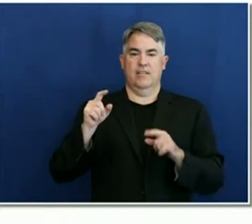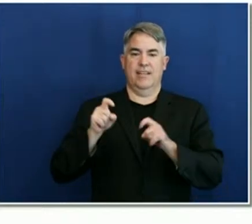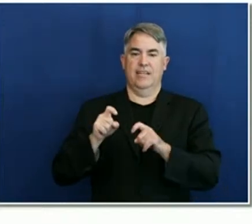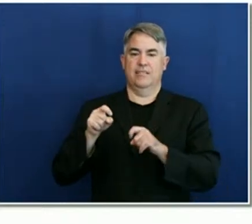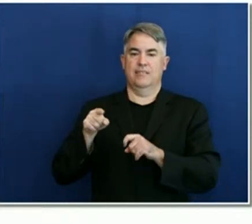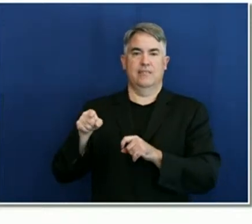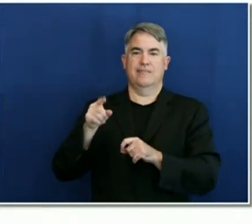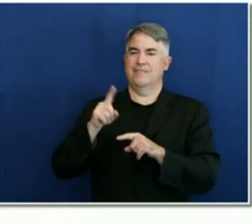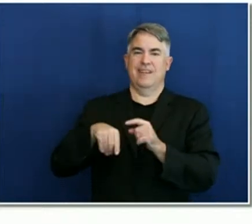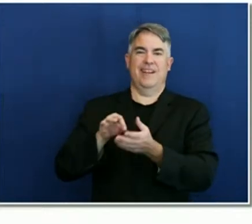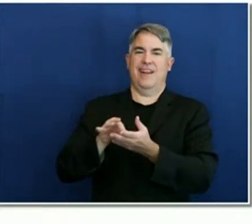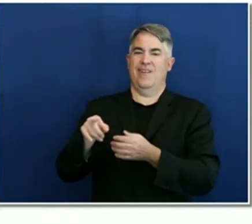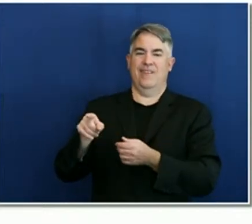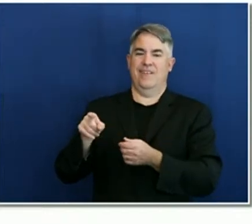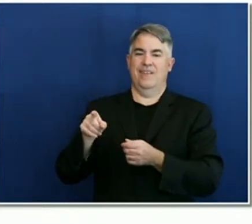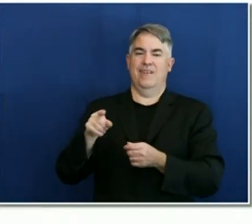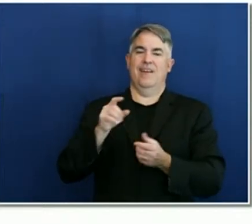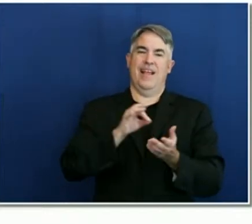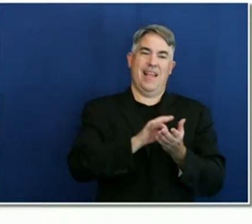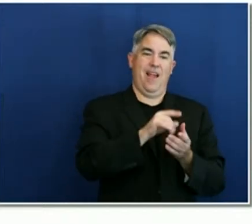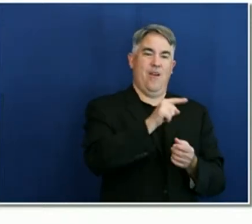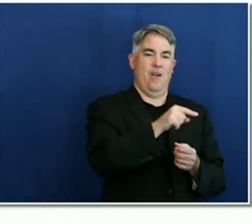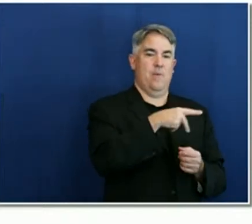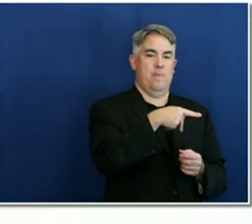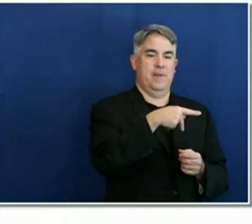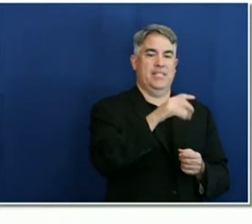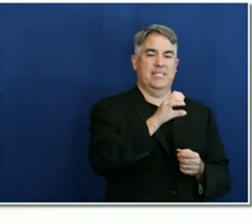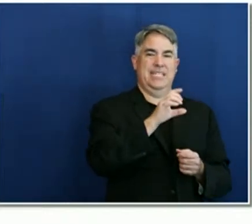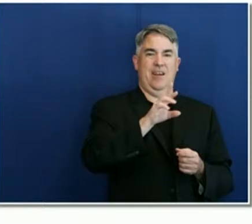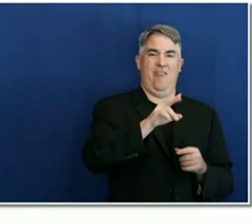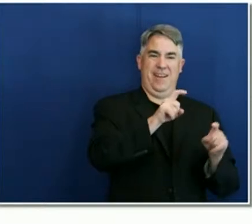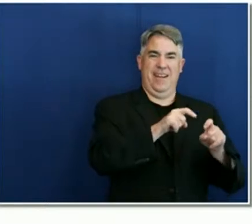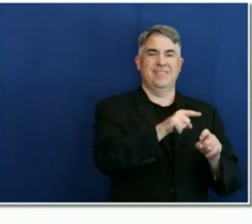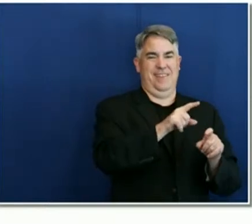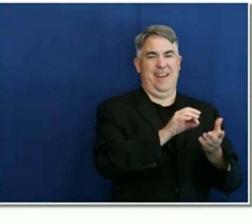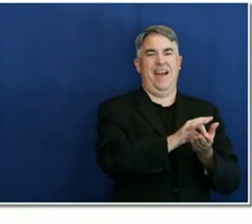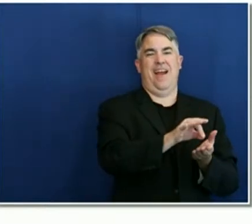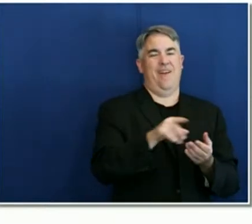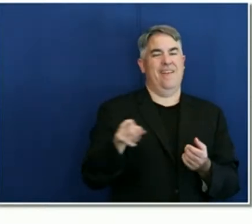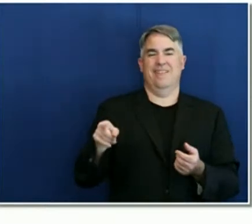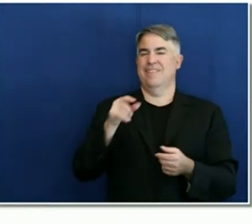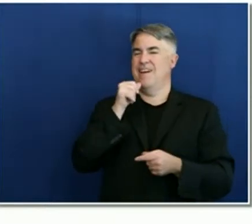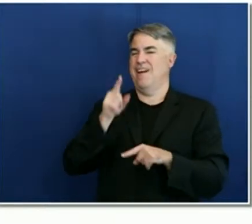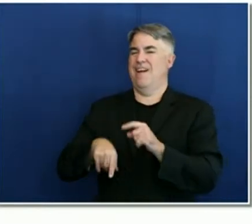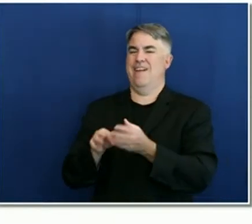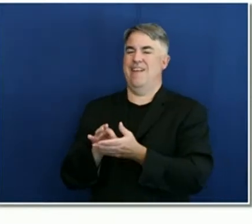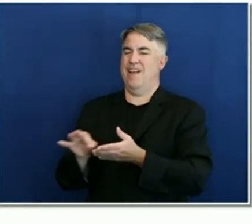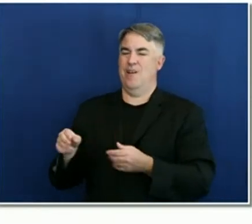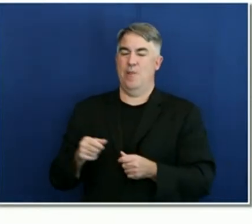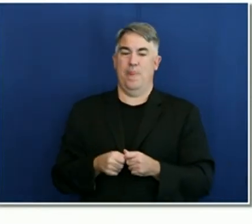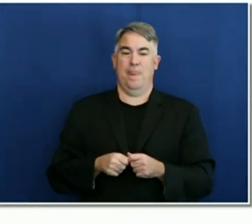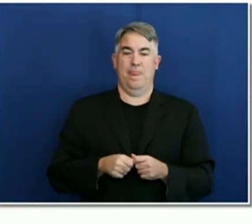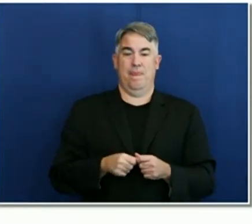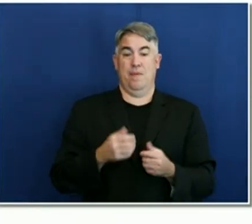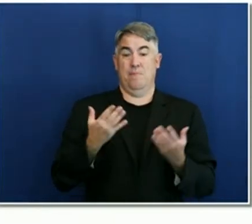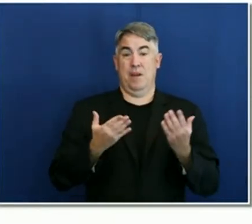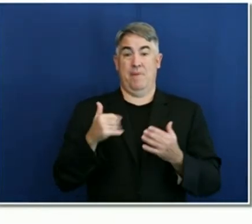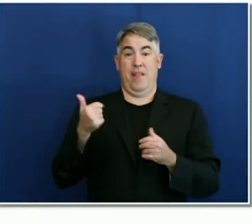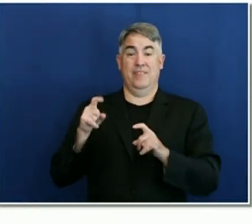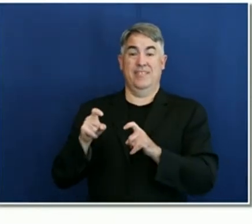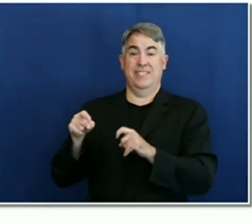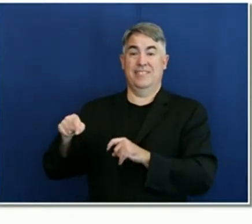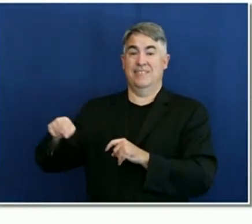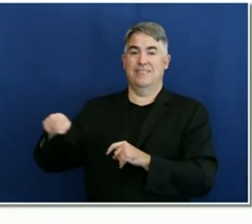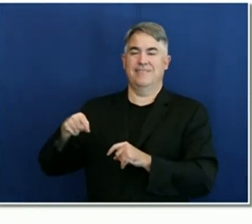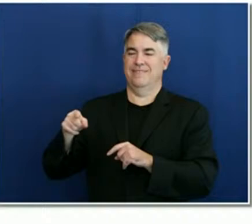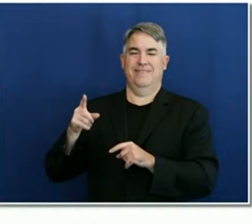rapid tests that are out there. So we think there's higher utilization of testing still happening, but what we count and report are PCR tests, and we